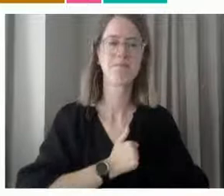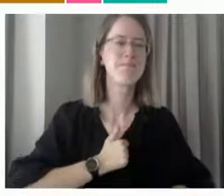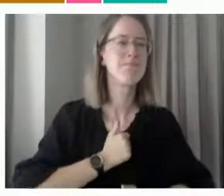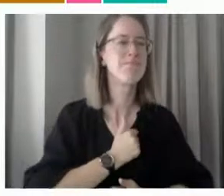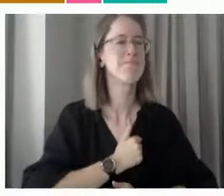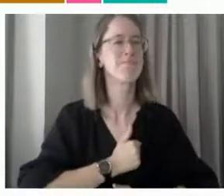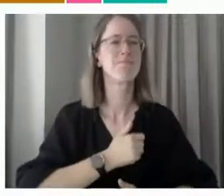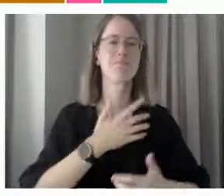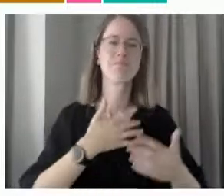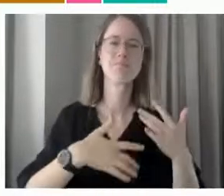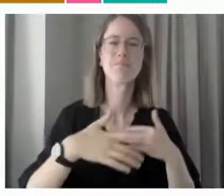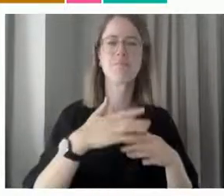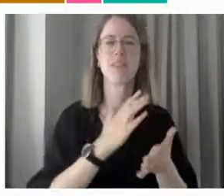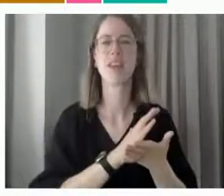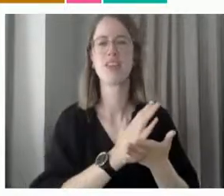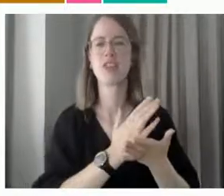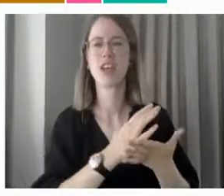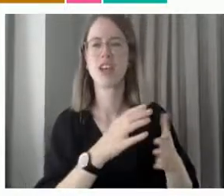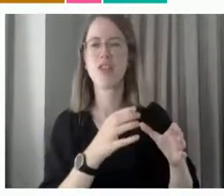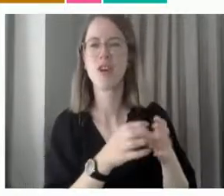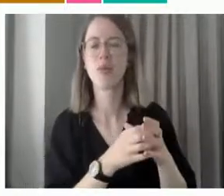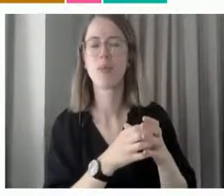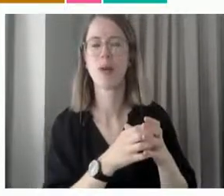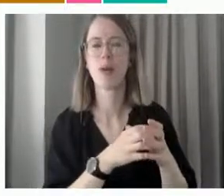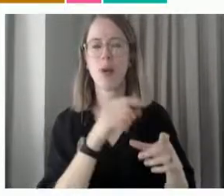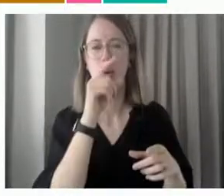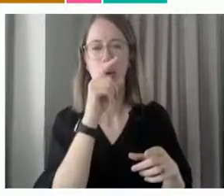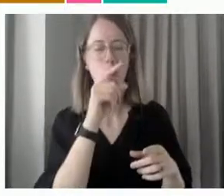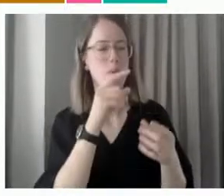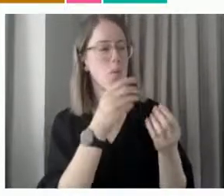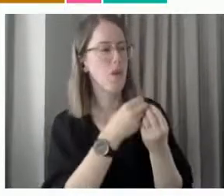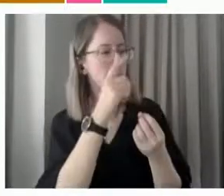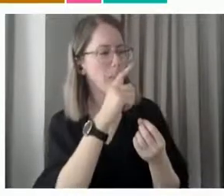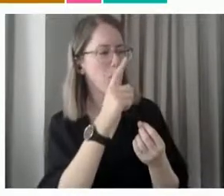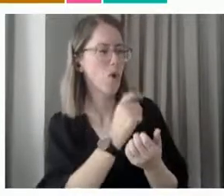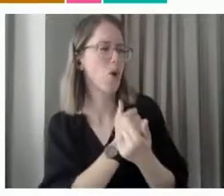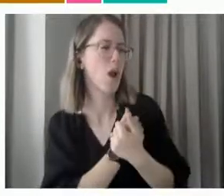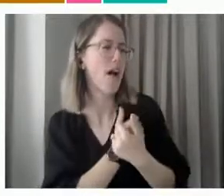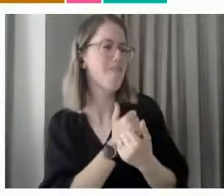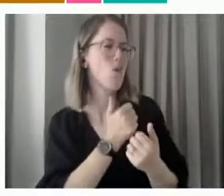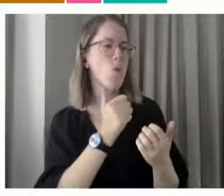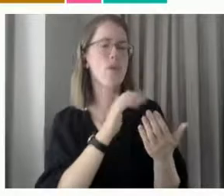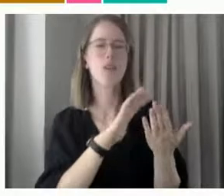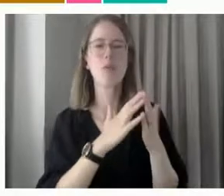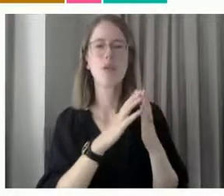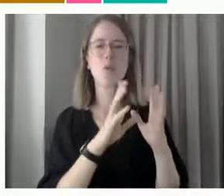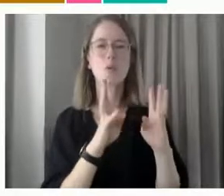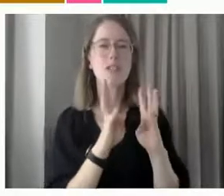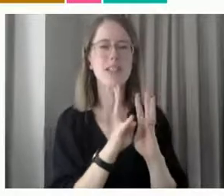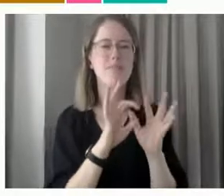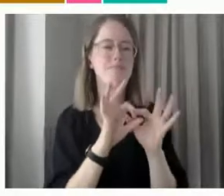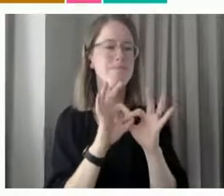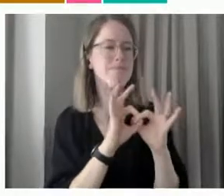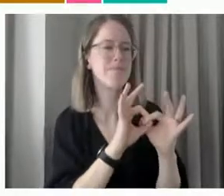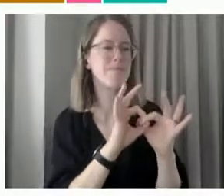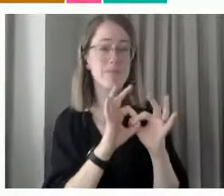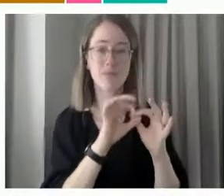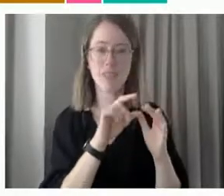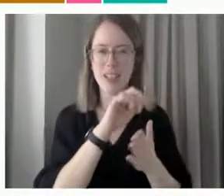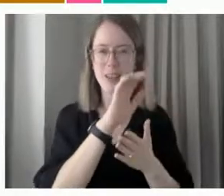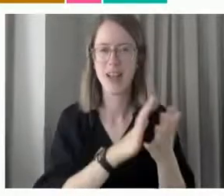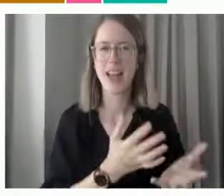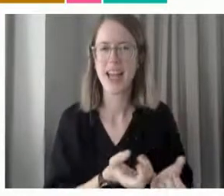together as a shared group, whether it's with people they love or with the community. And as part of that shared experience, they're